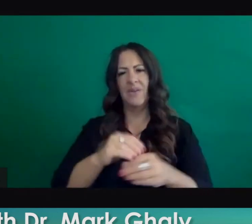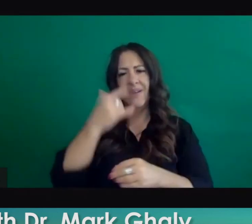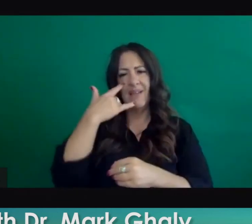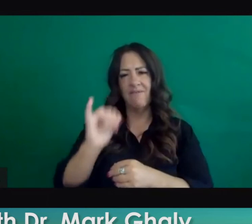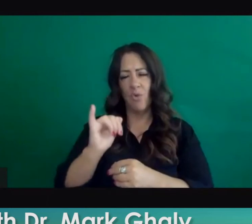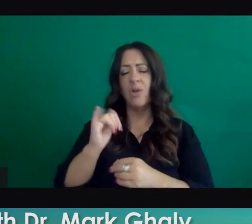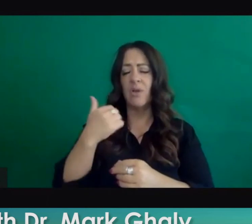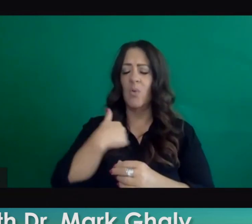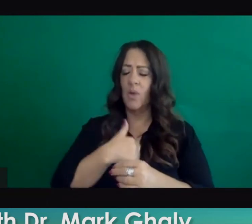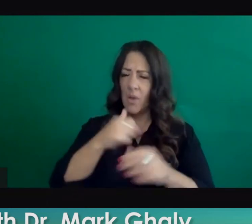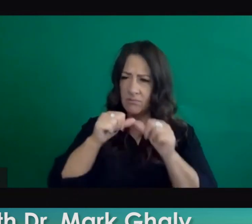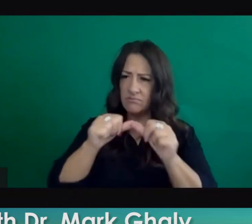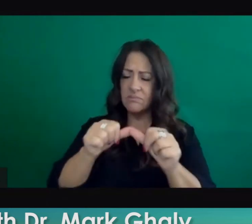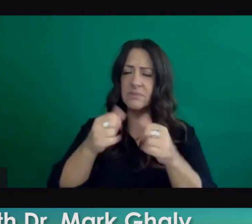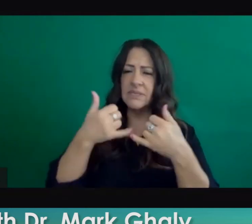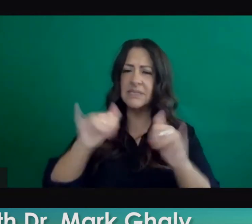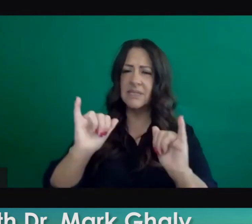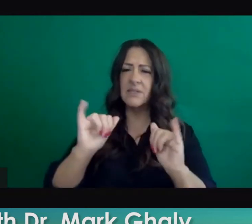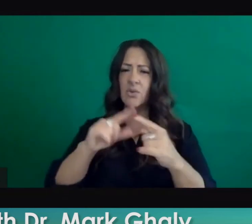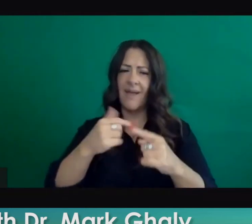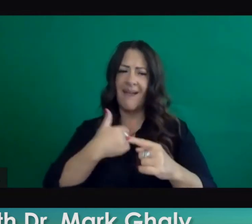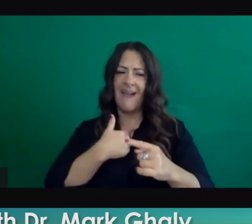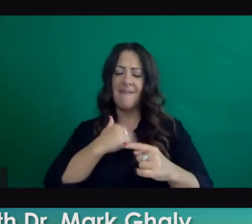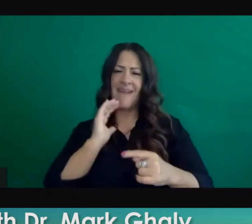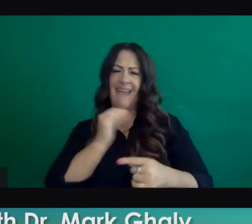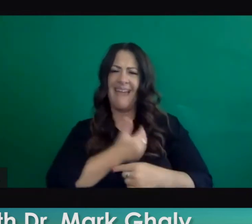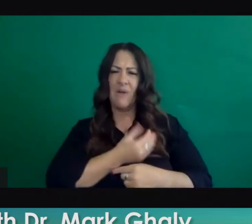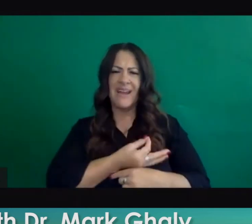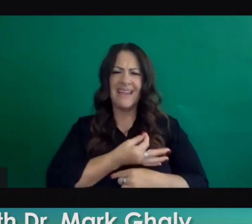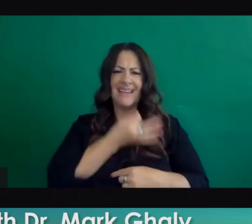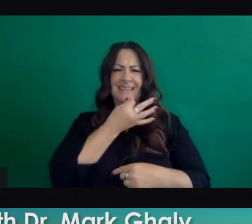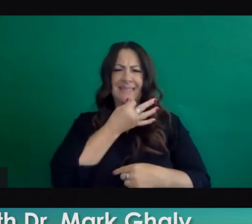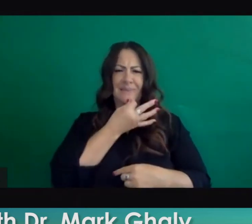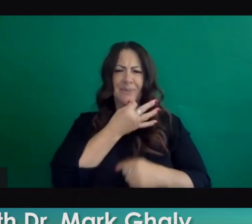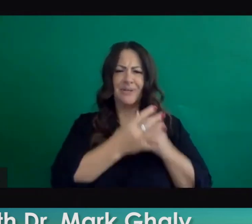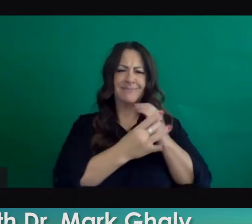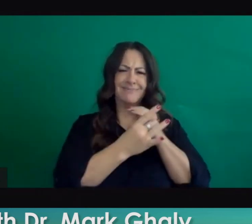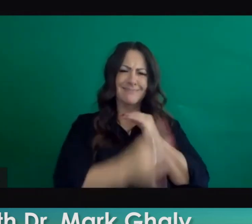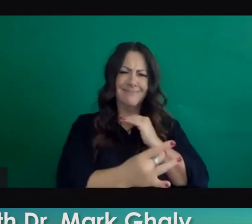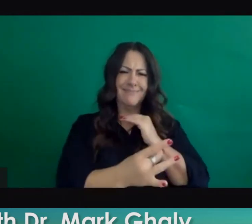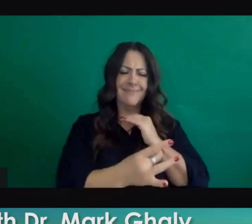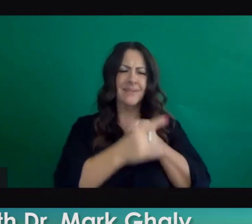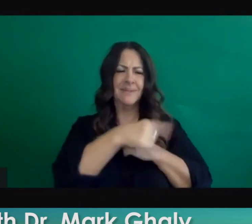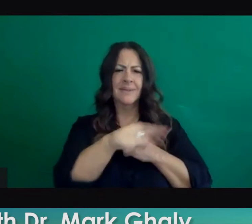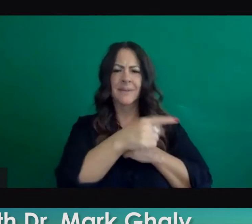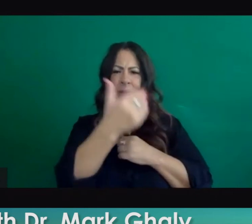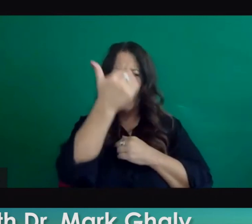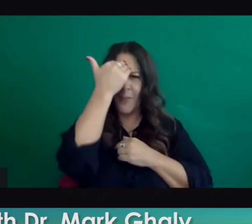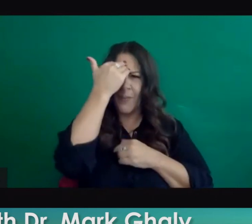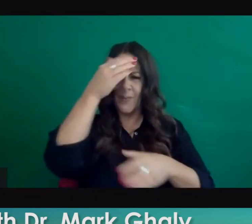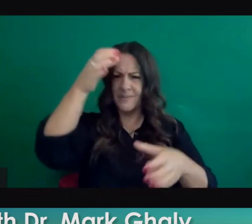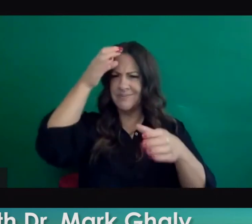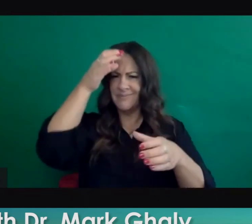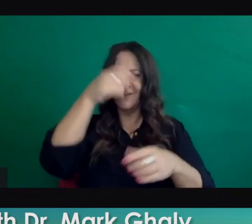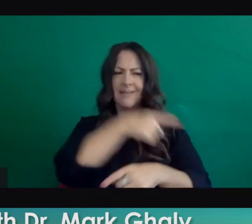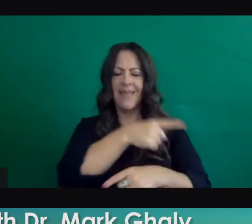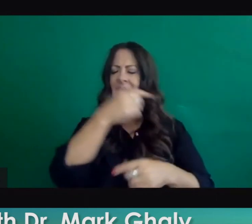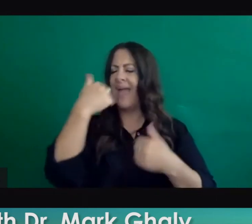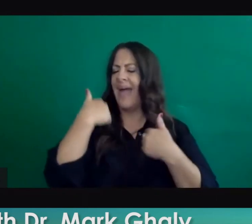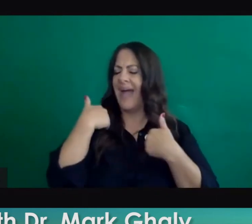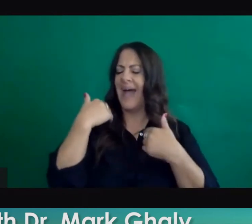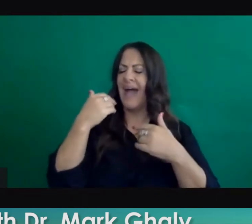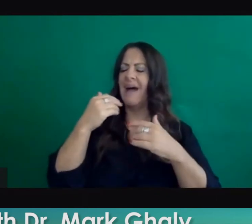to have a team of experts, many who have been part of the national conversation,